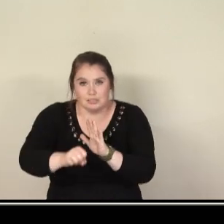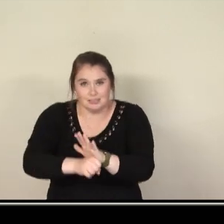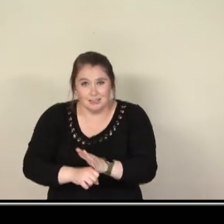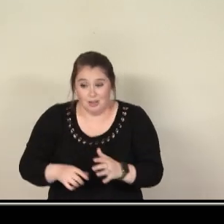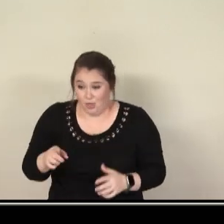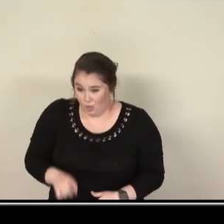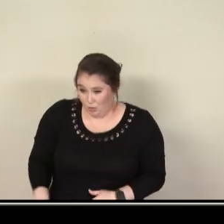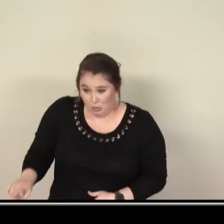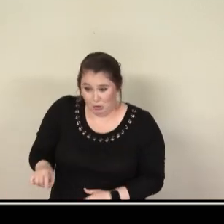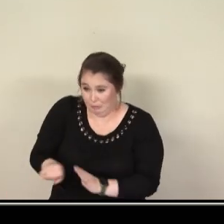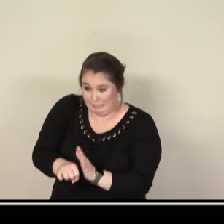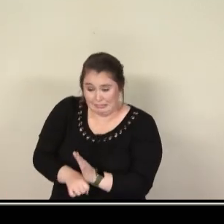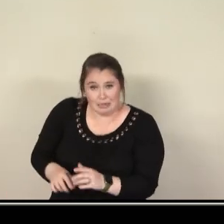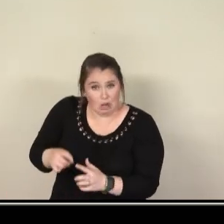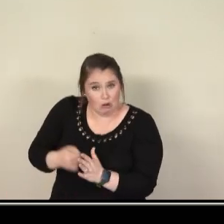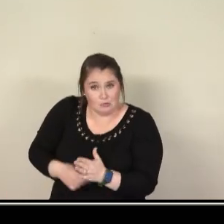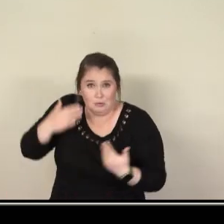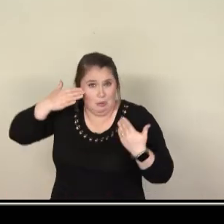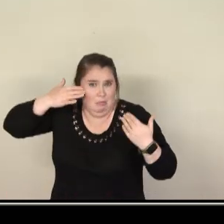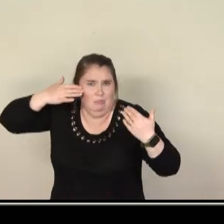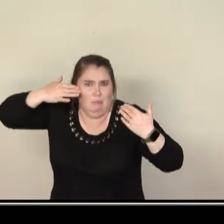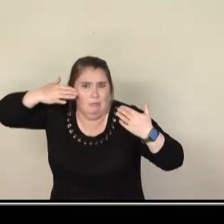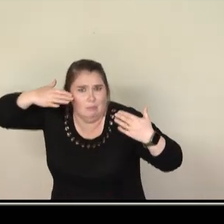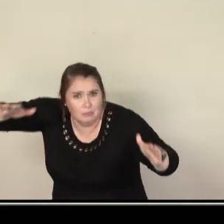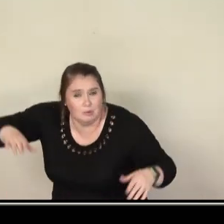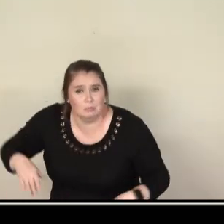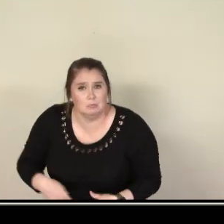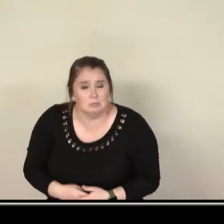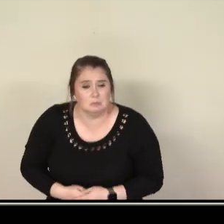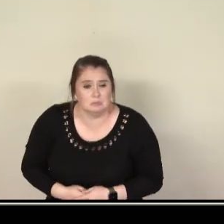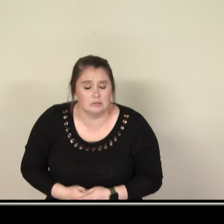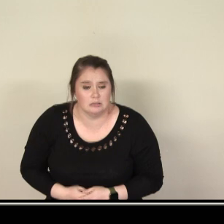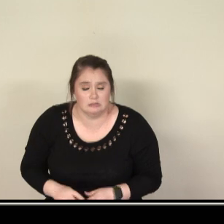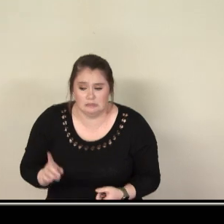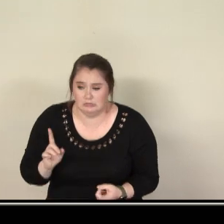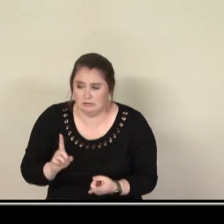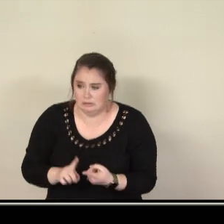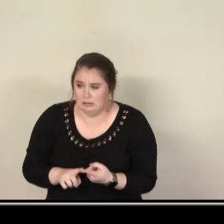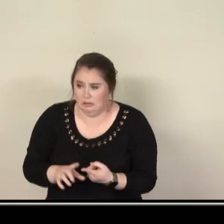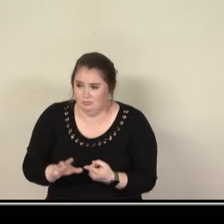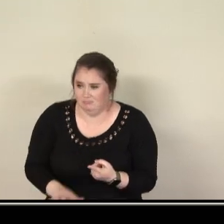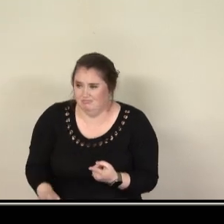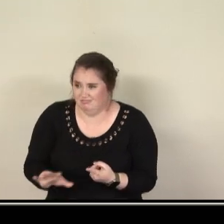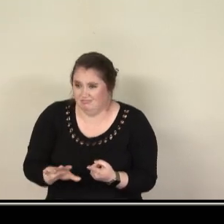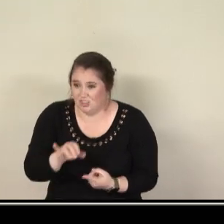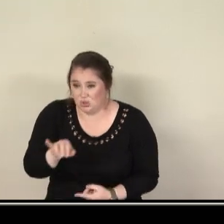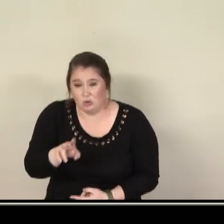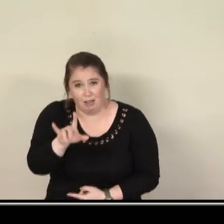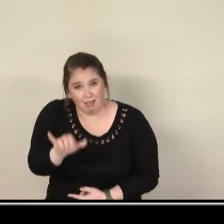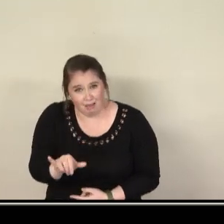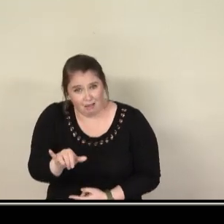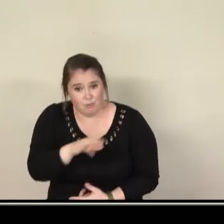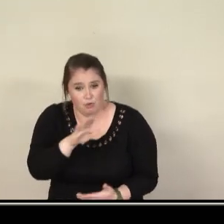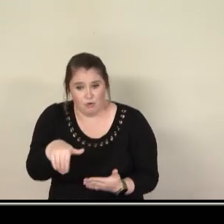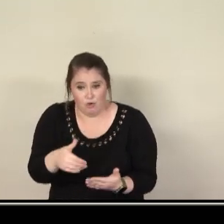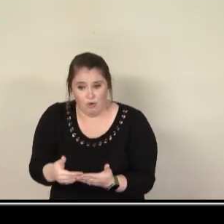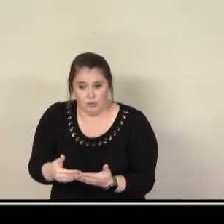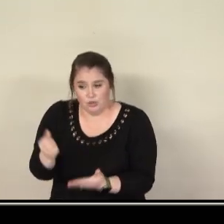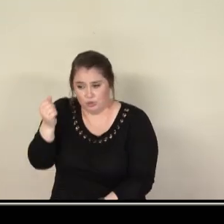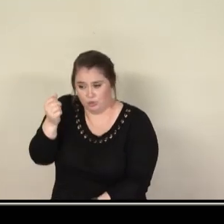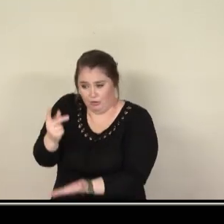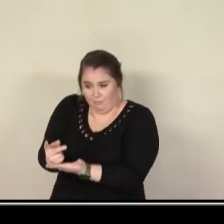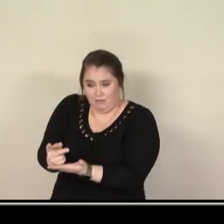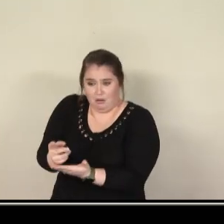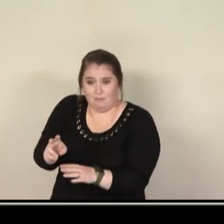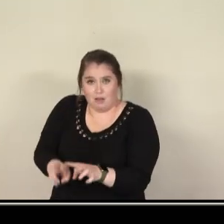those property values are statewide yet until probably July, when all the certified values come in.